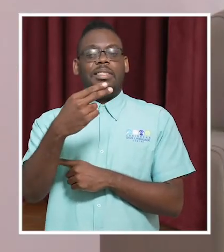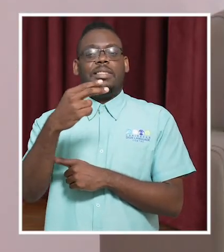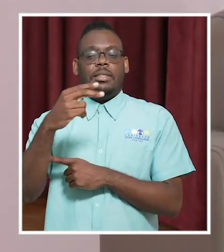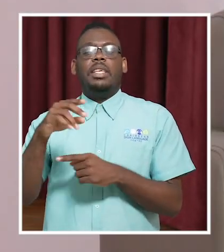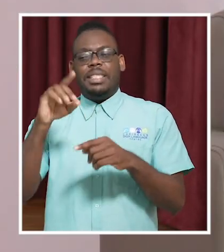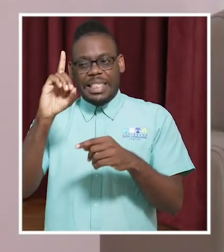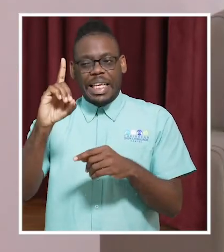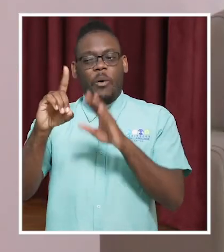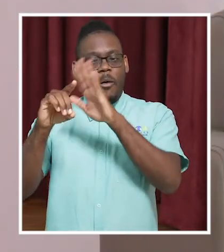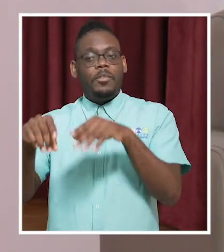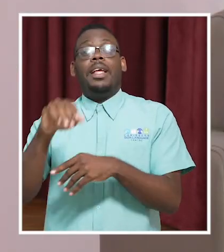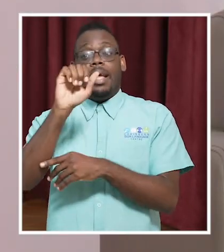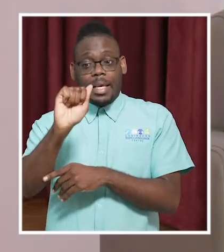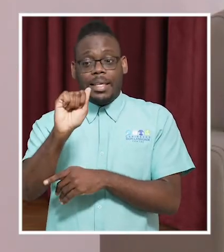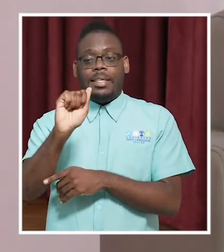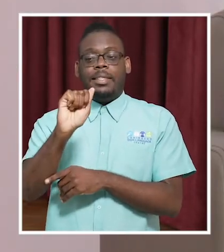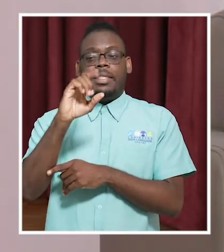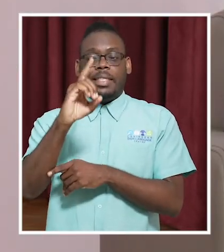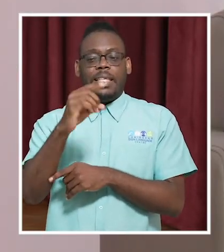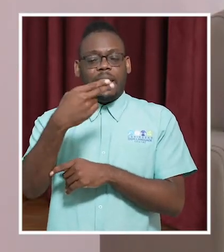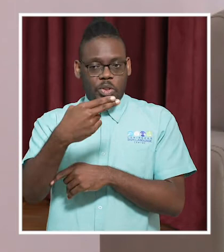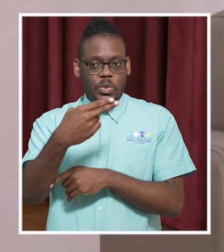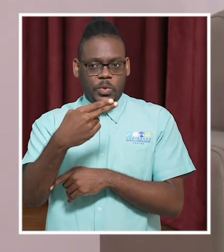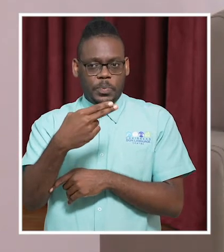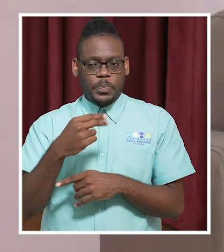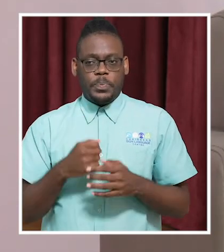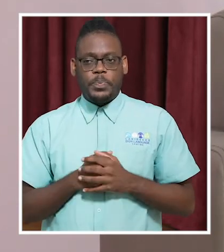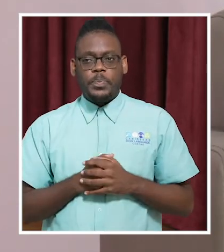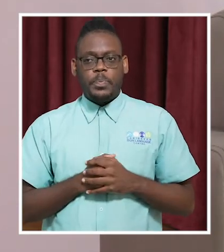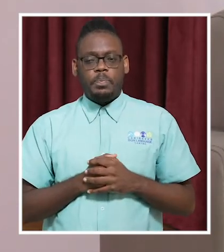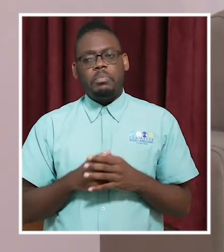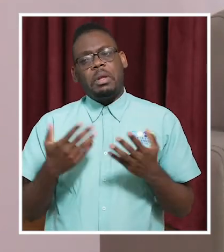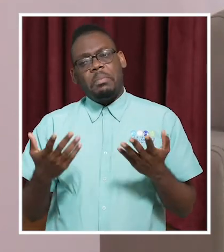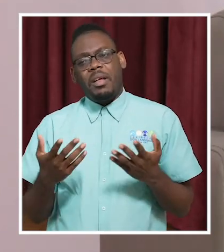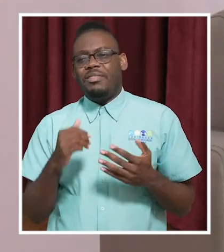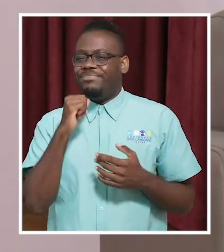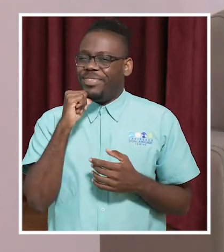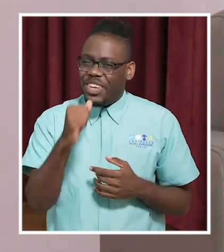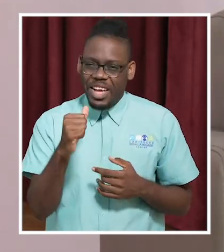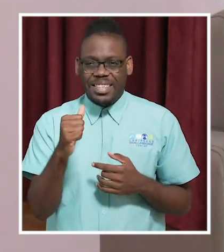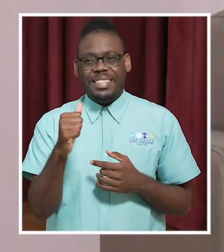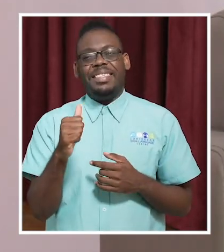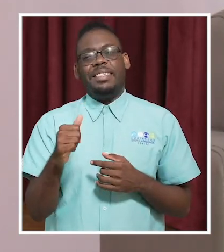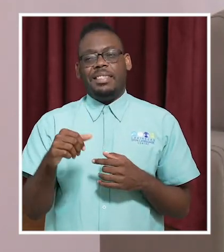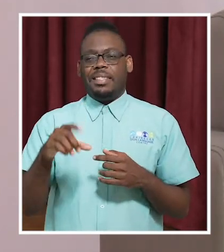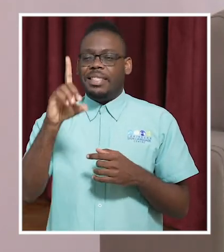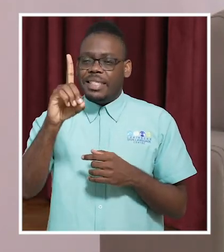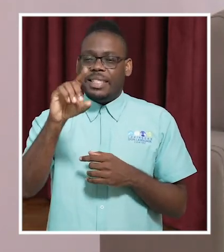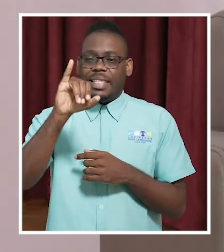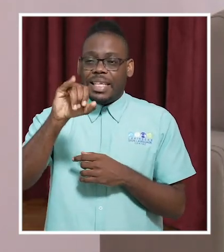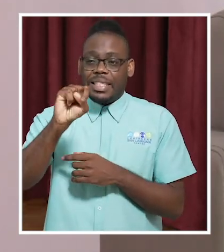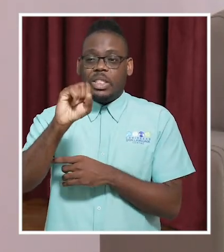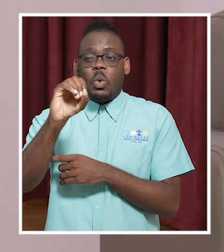ADHD, it is not a disorder. Once we continue to use that word disorder, we